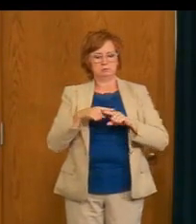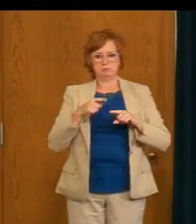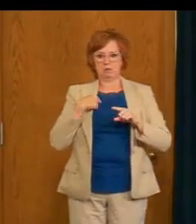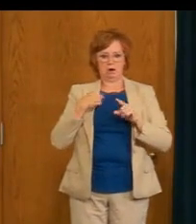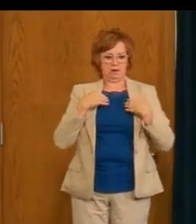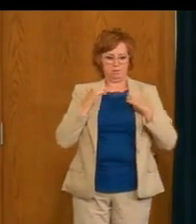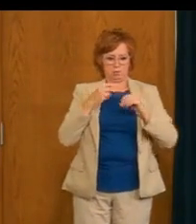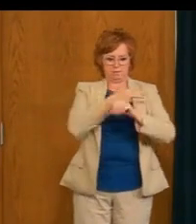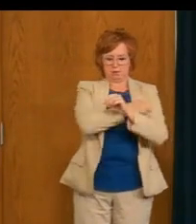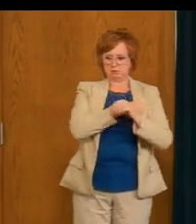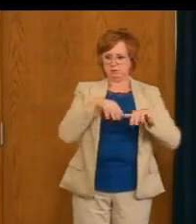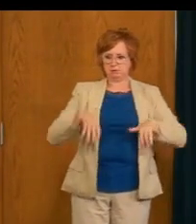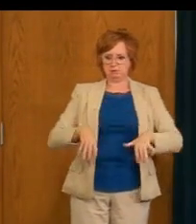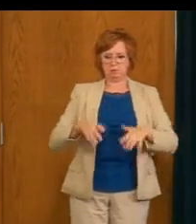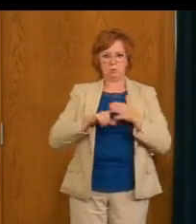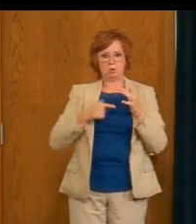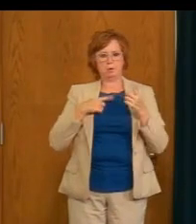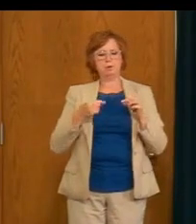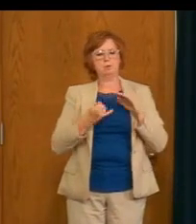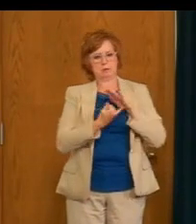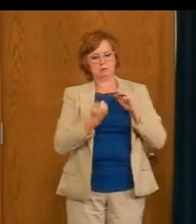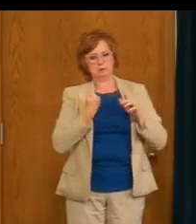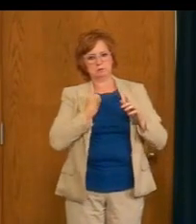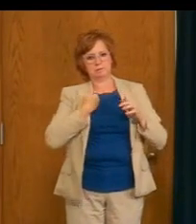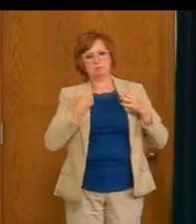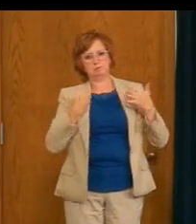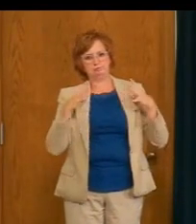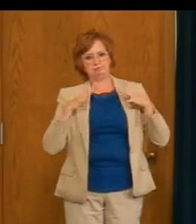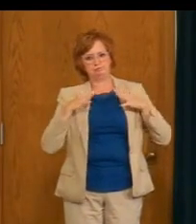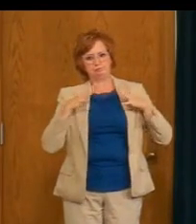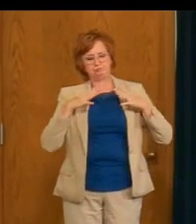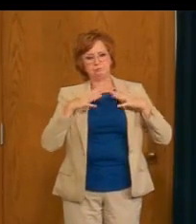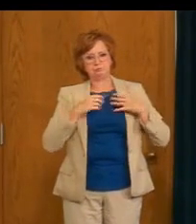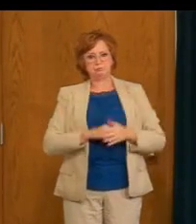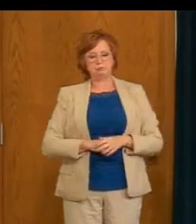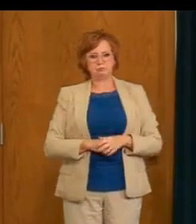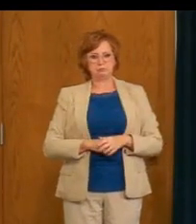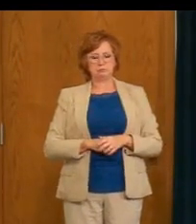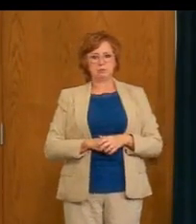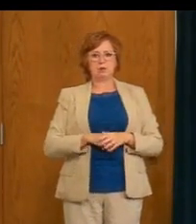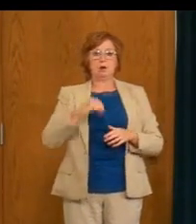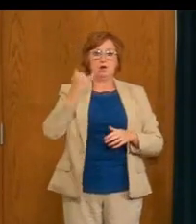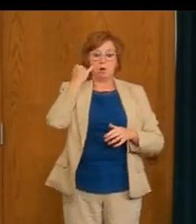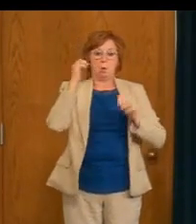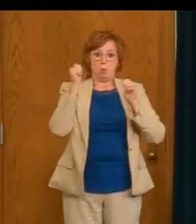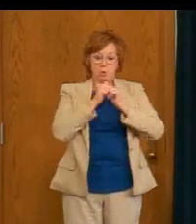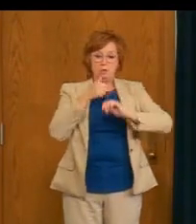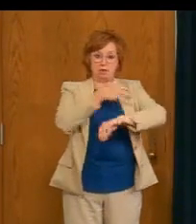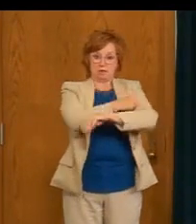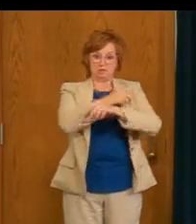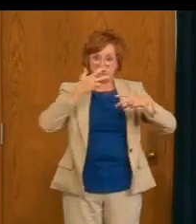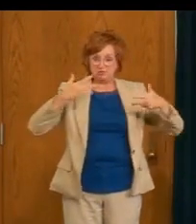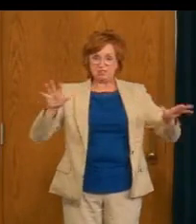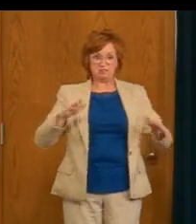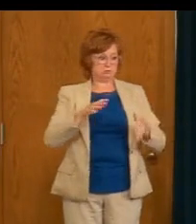you, especially if you're unvaccinated. If you're fully vaccinated, you need to monitor your symptoms. And at the first sign of symptoms, although